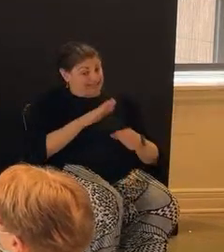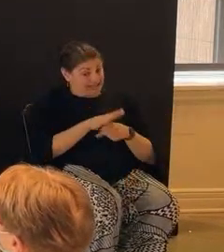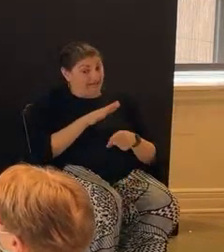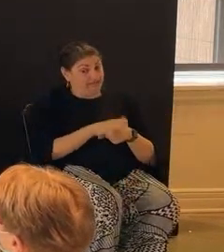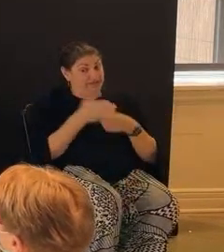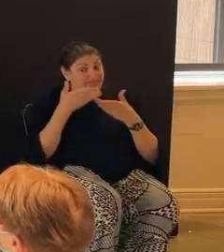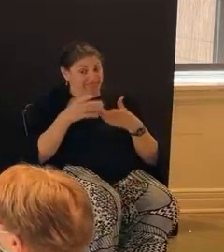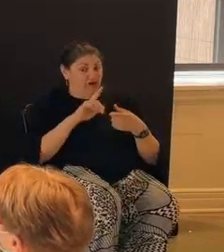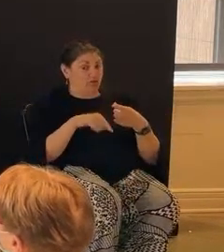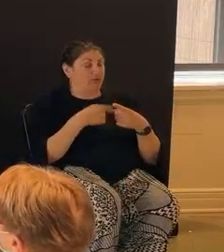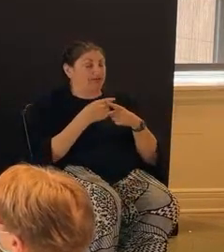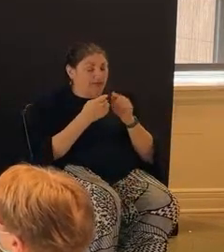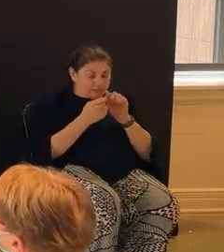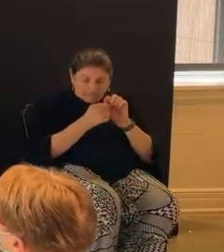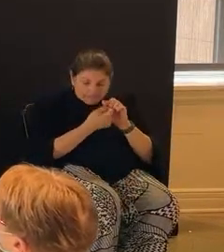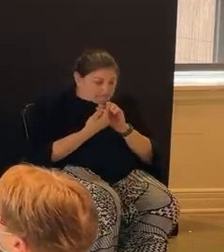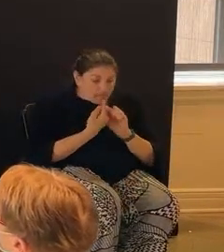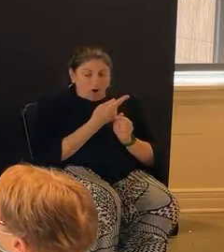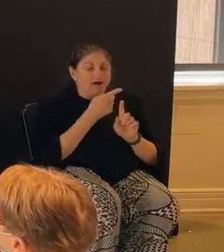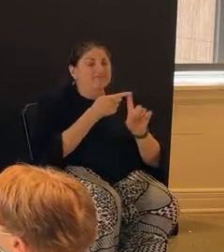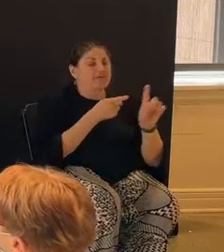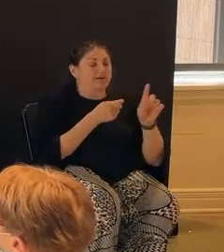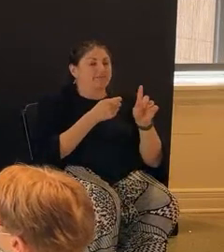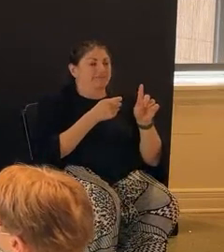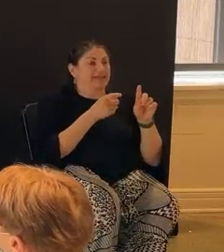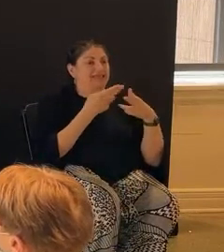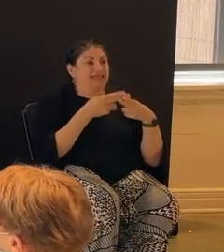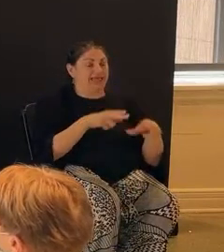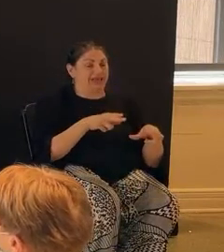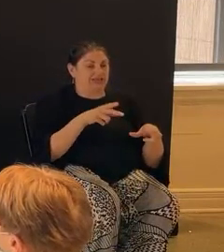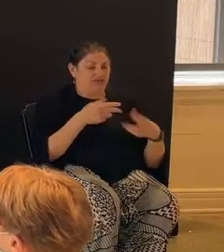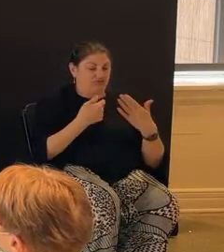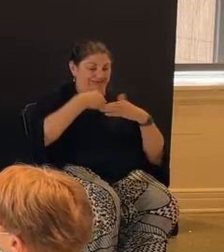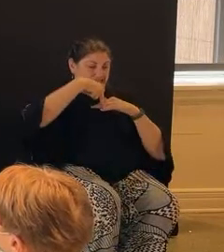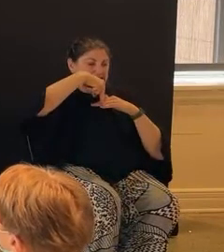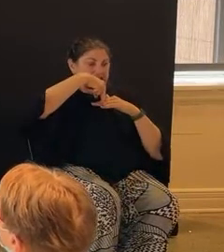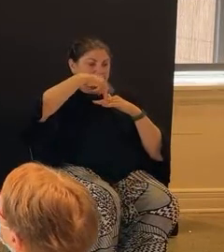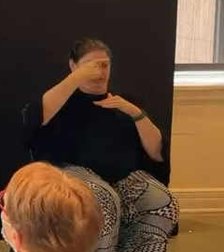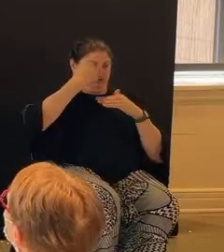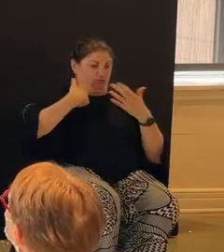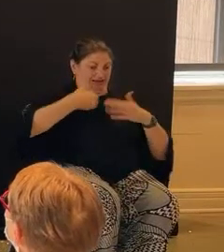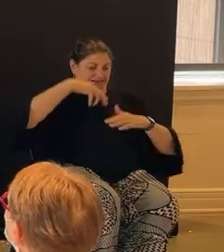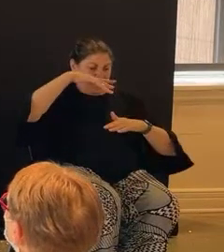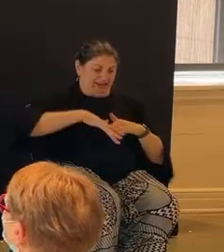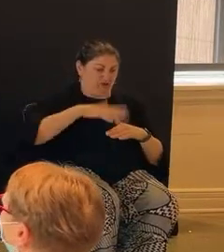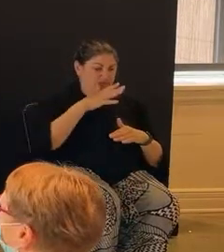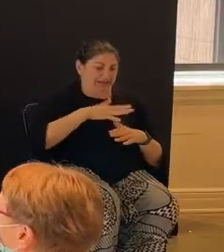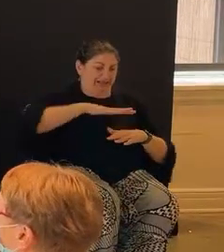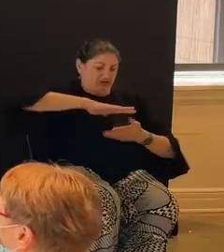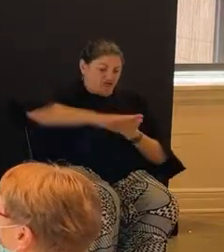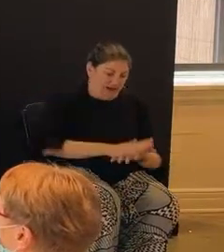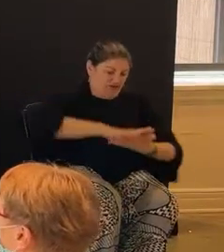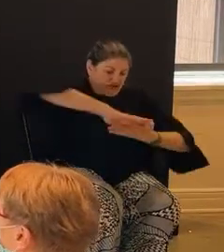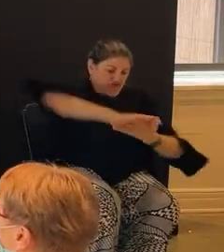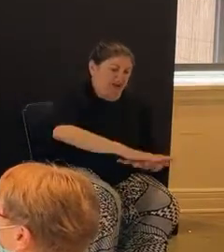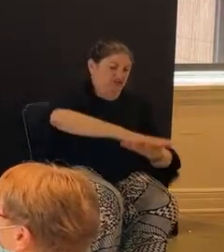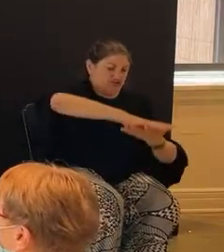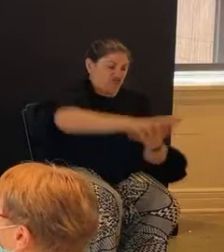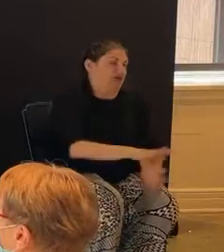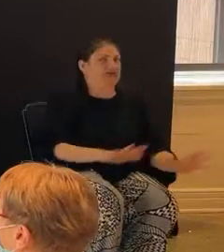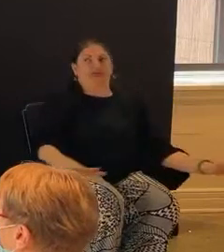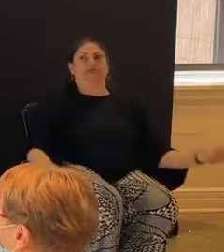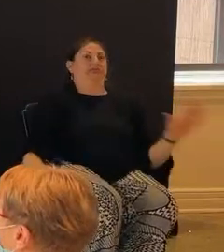they're emerging, it's, you know, you stand up, you have to stand on a log so you don't step on them, because you feel like you'll be, you know, in